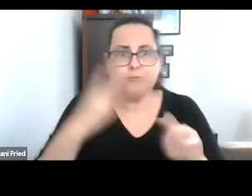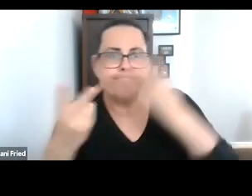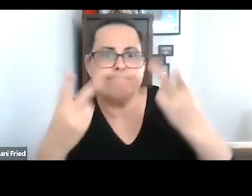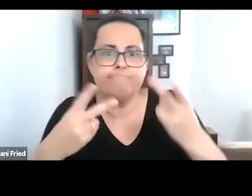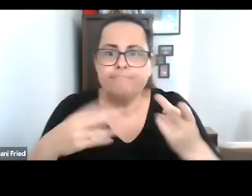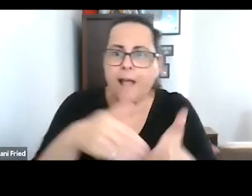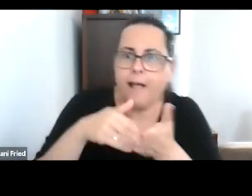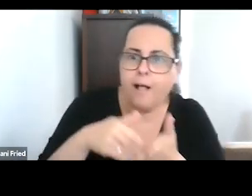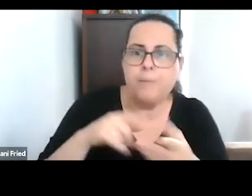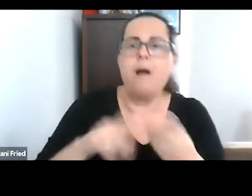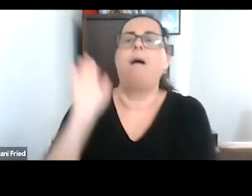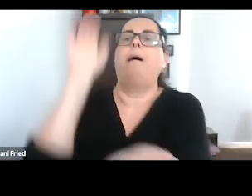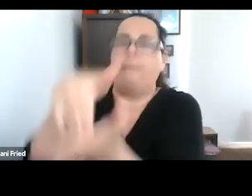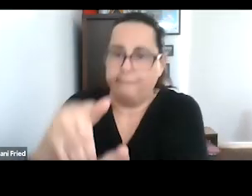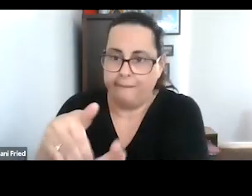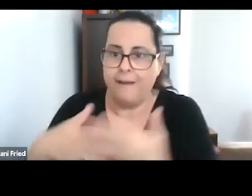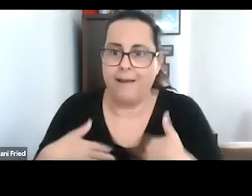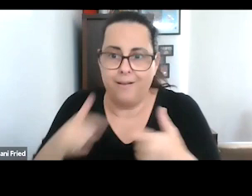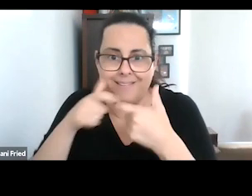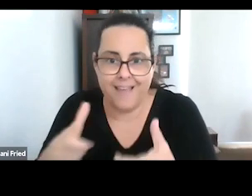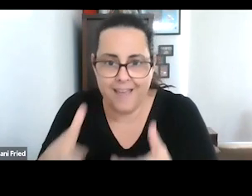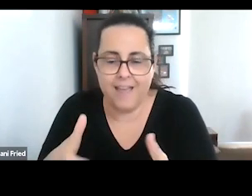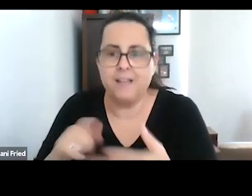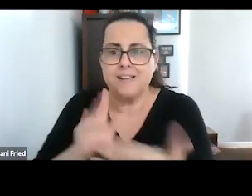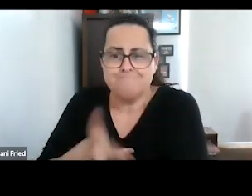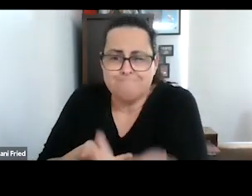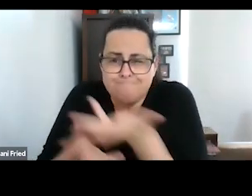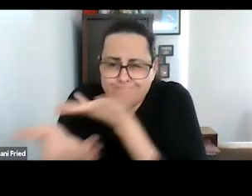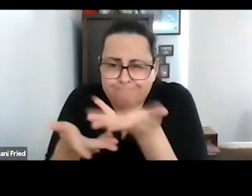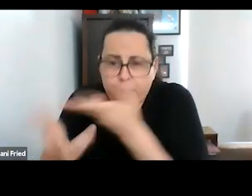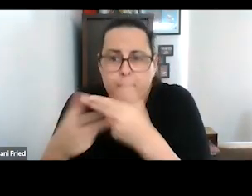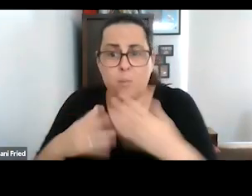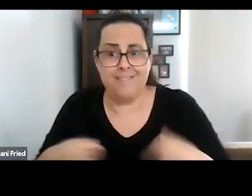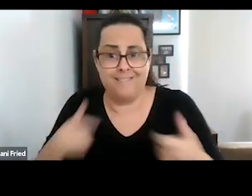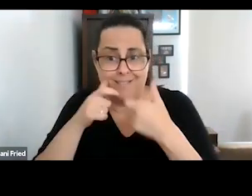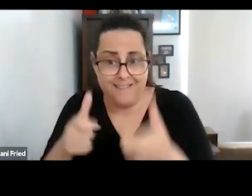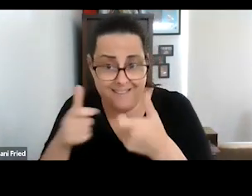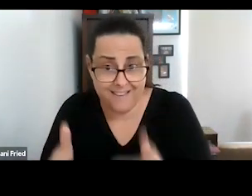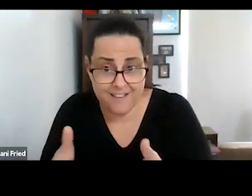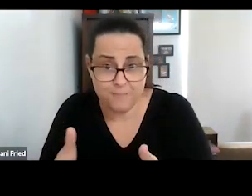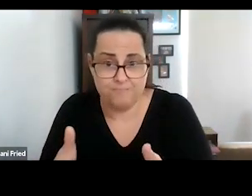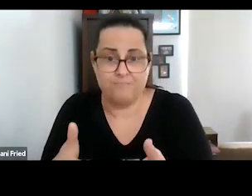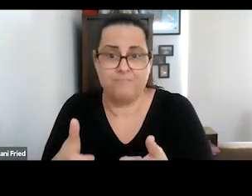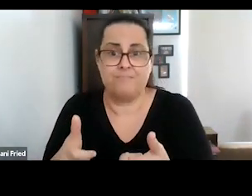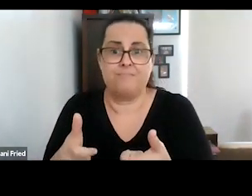healthcare, reaching healthcare, engaging well with the healthcare